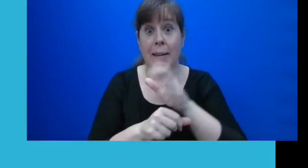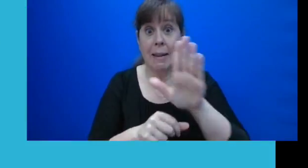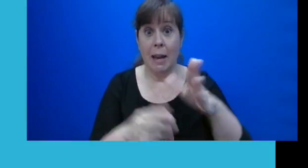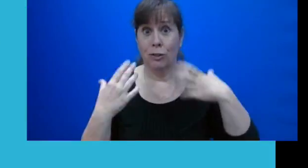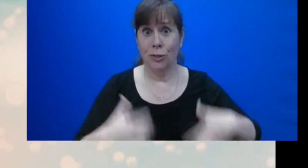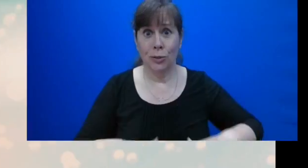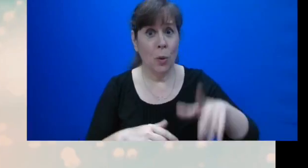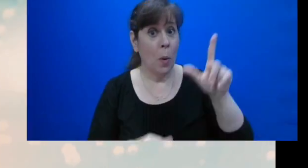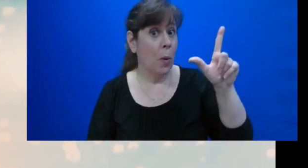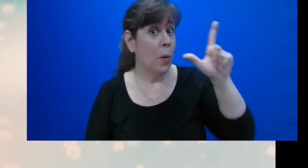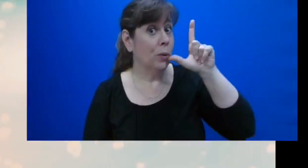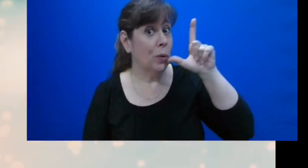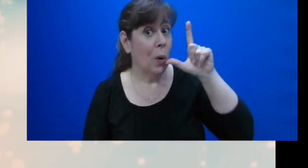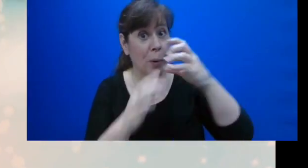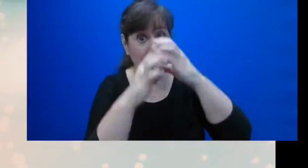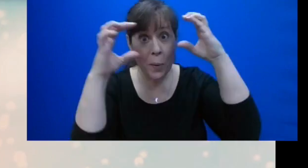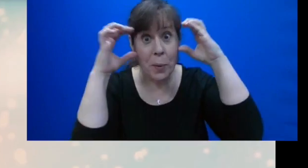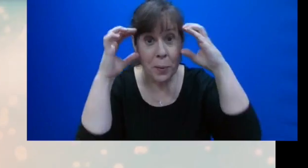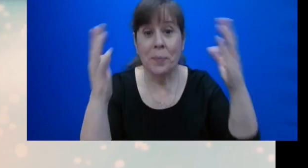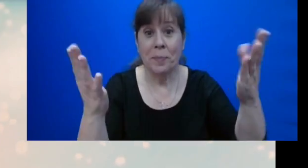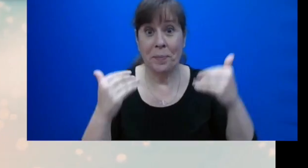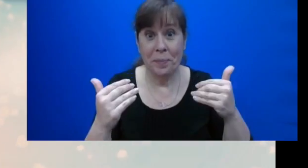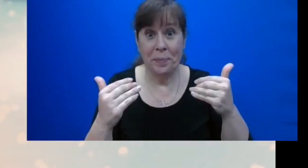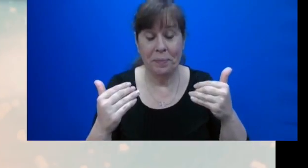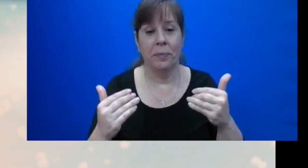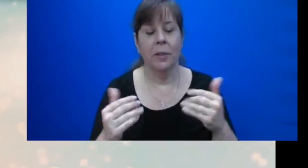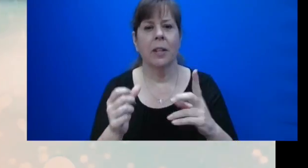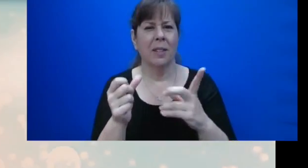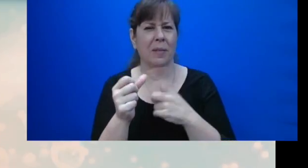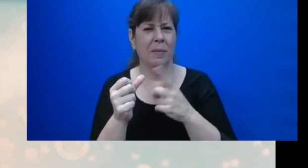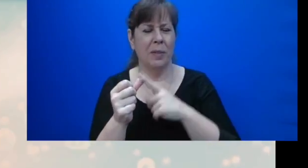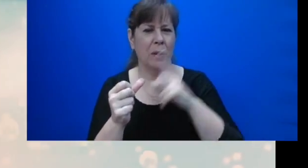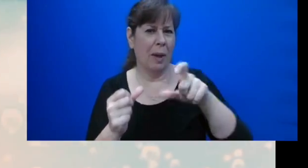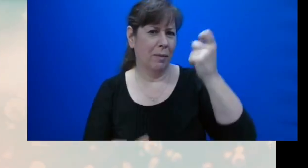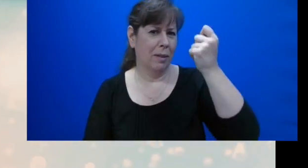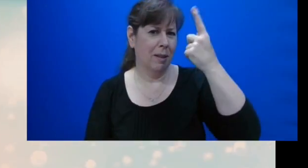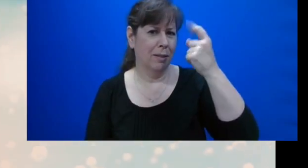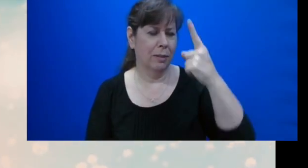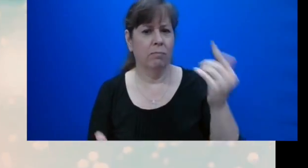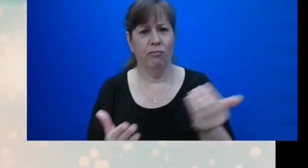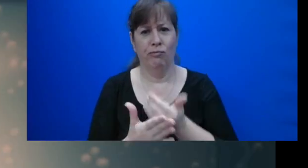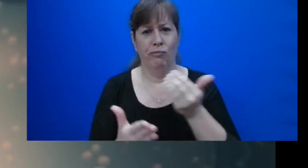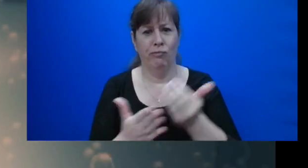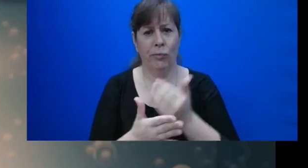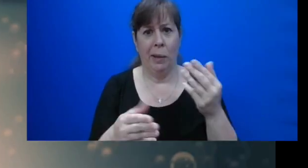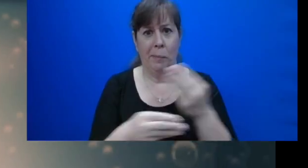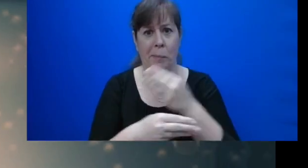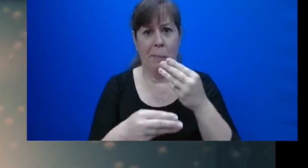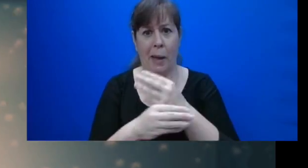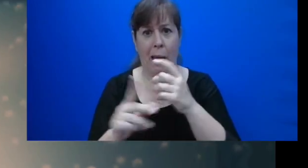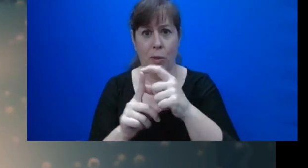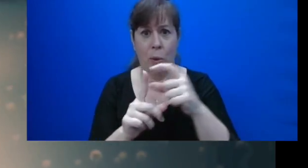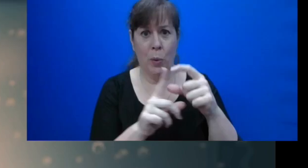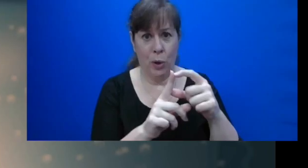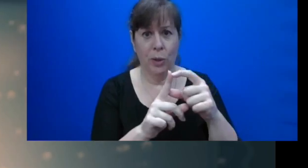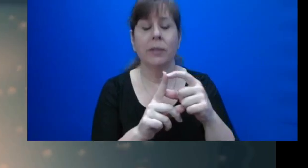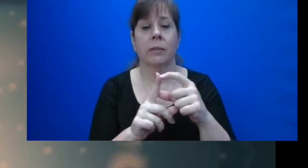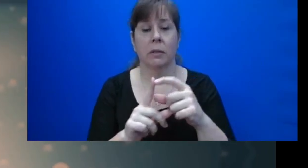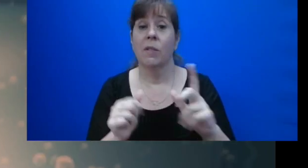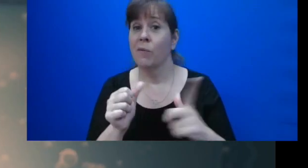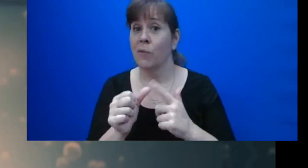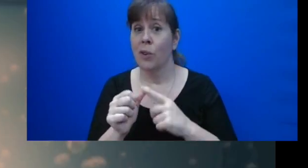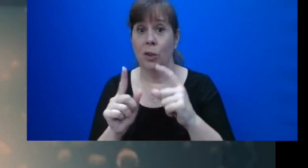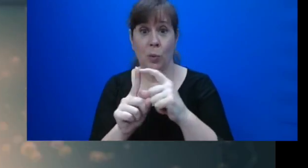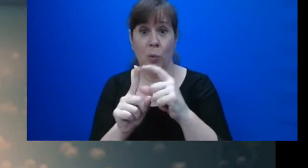go! Before we begin measuring, we need to understand our new math words. The first word is